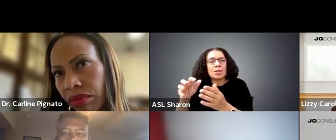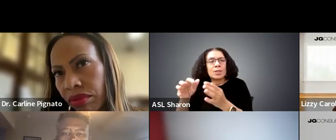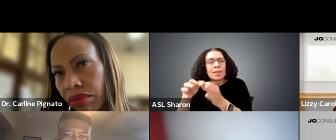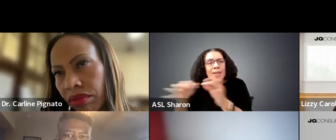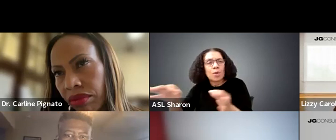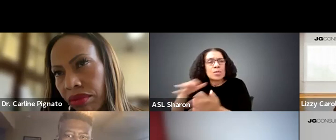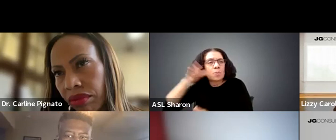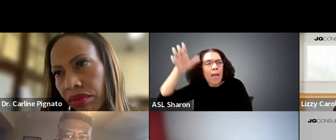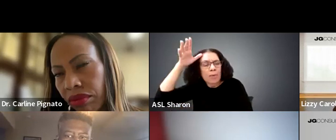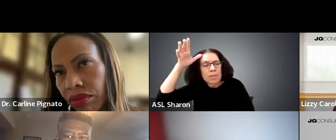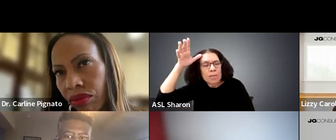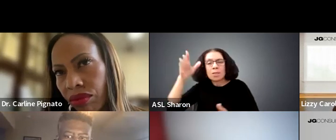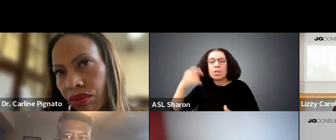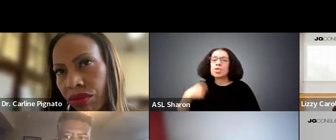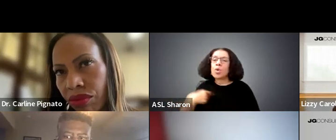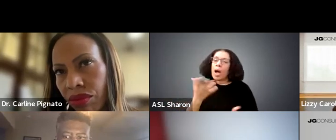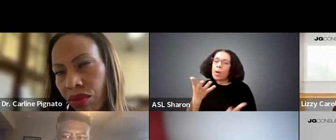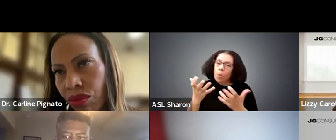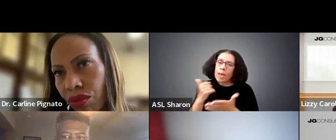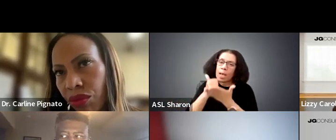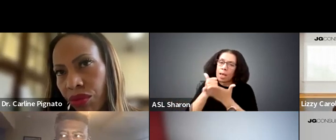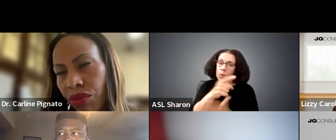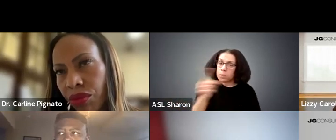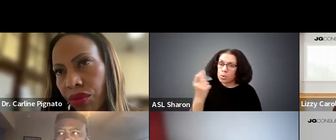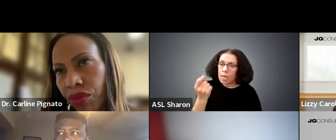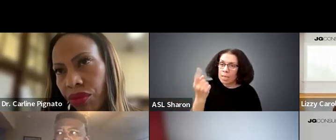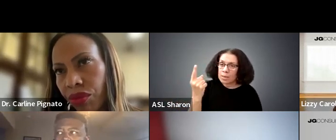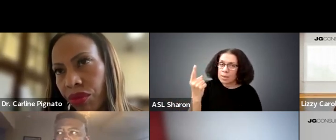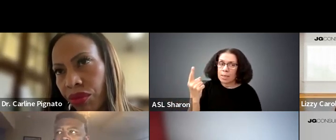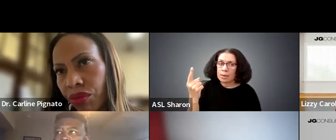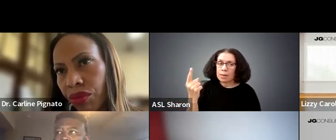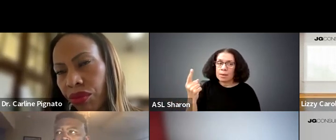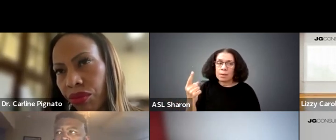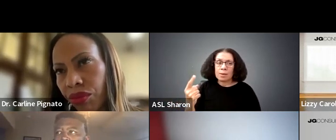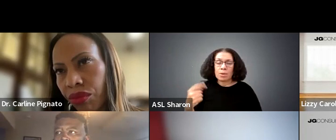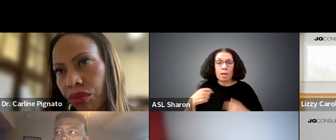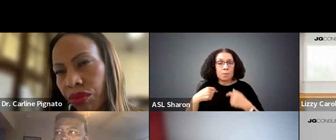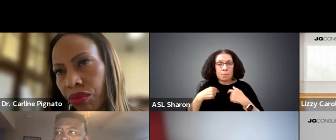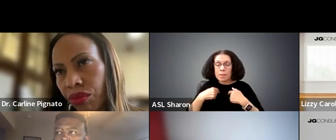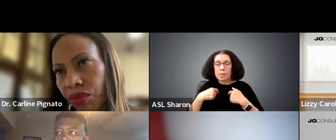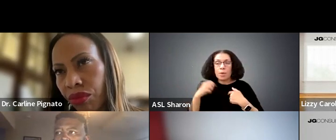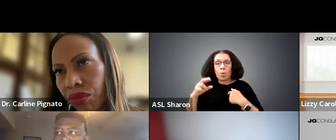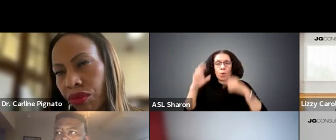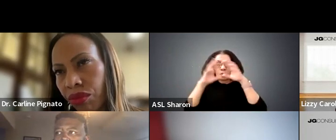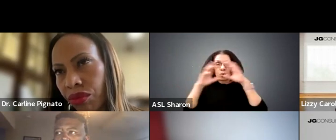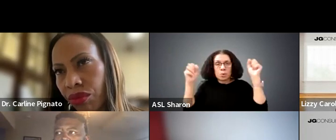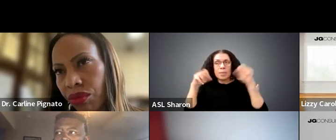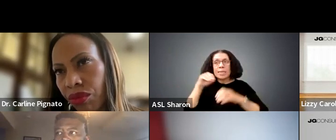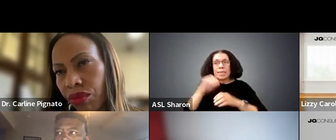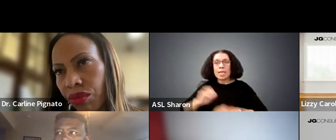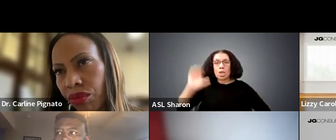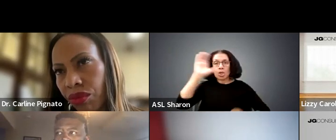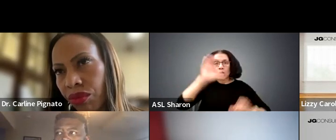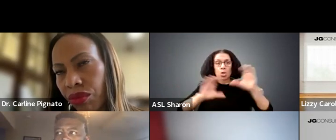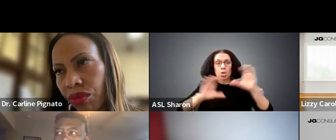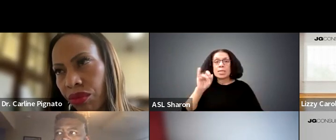So I just want to assure you that, even I, as a superintendent, being part of a search and my name was